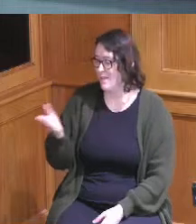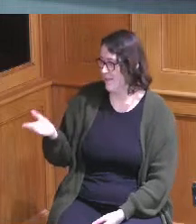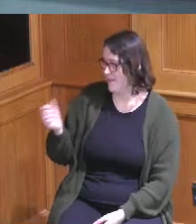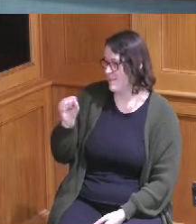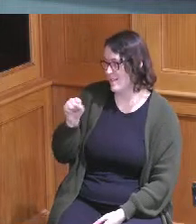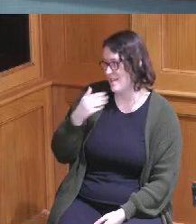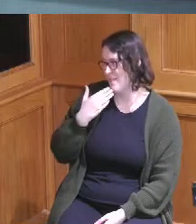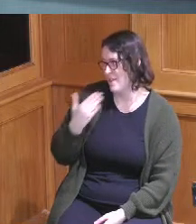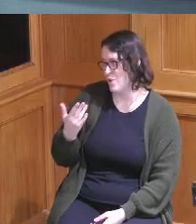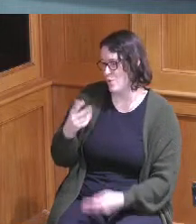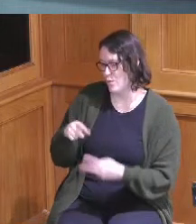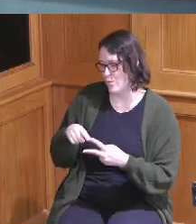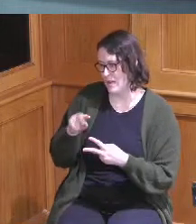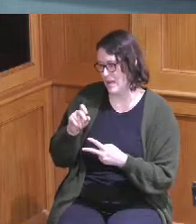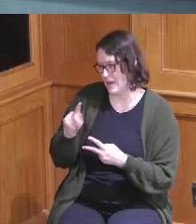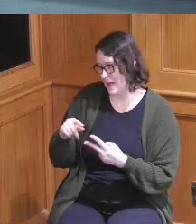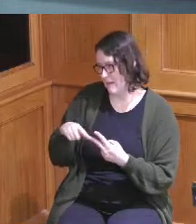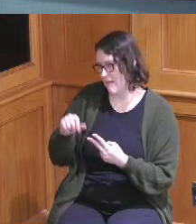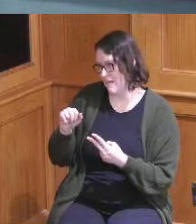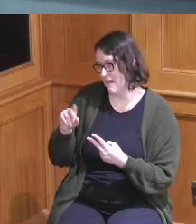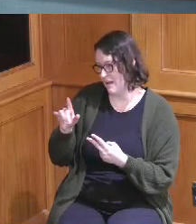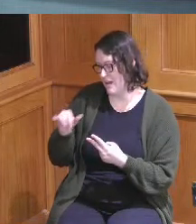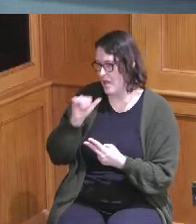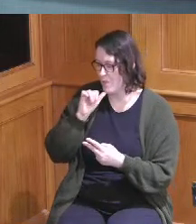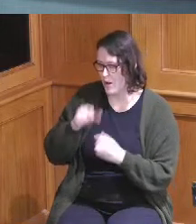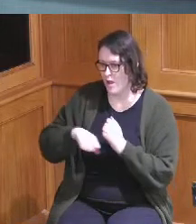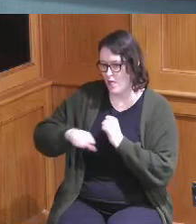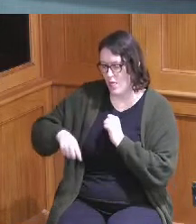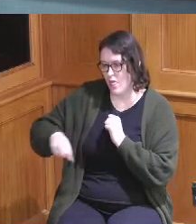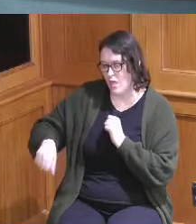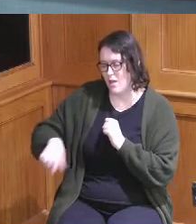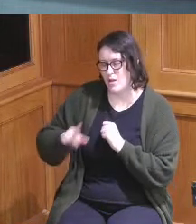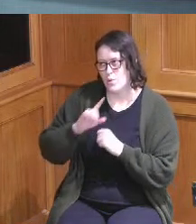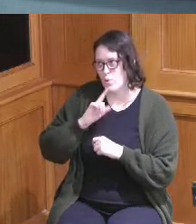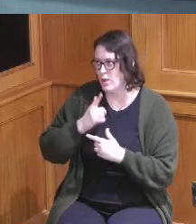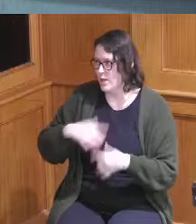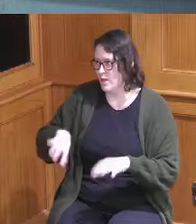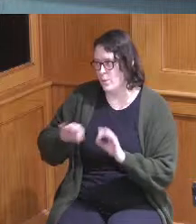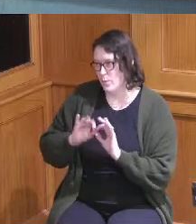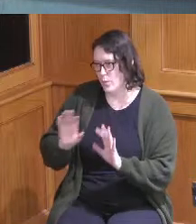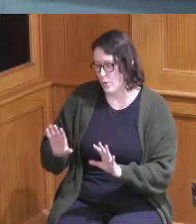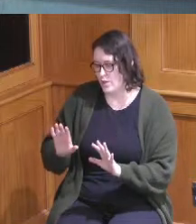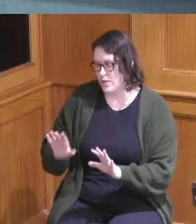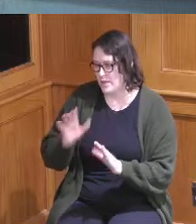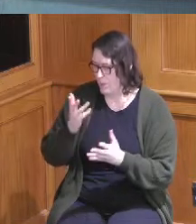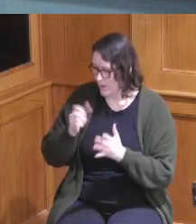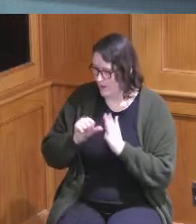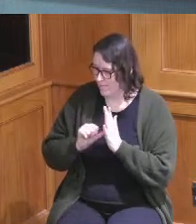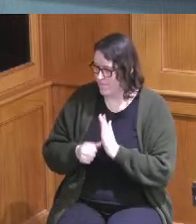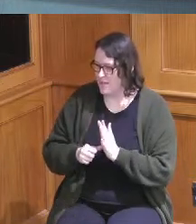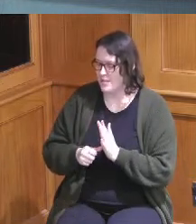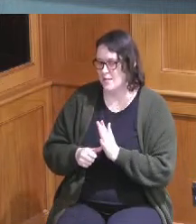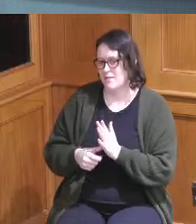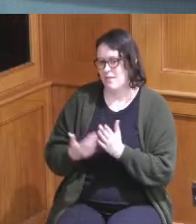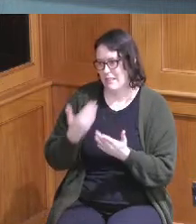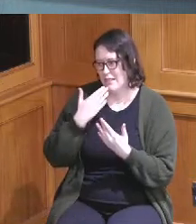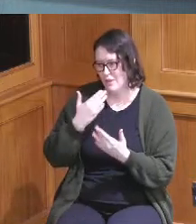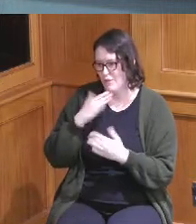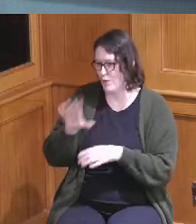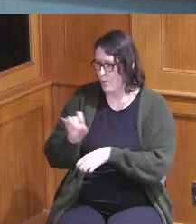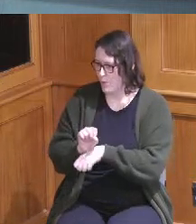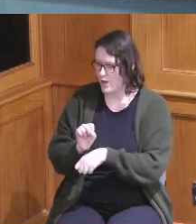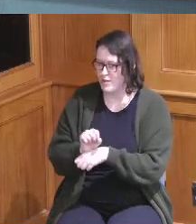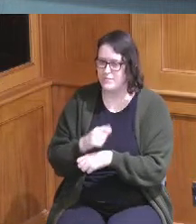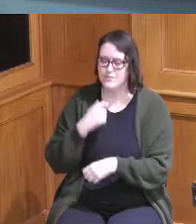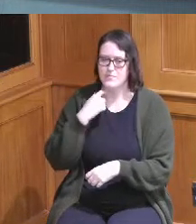Andy, for coming out. I won't belabor this, even though this is an extremely important issue, and I thank you guys. I watched the